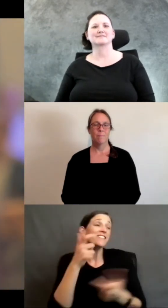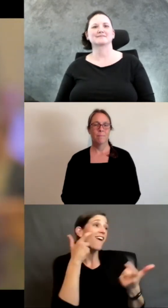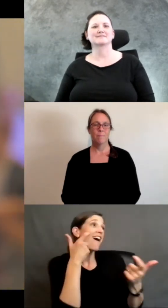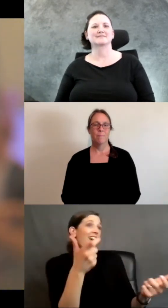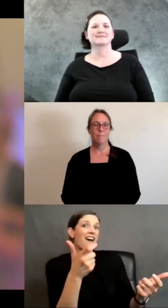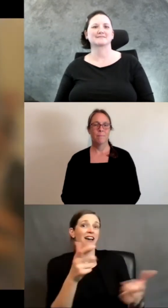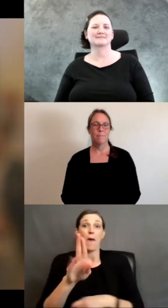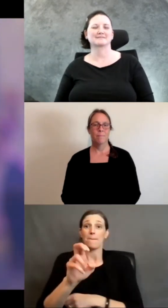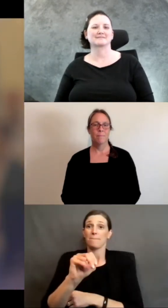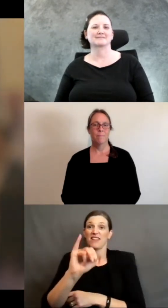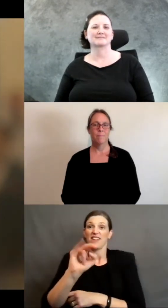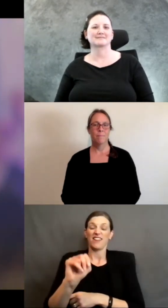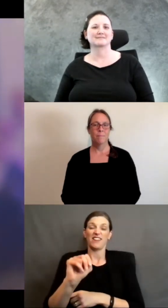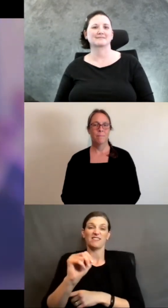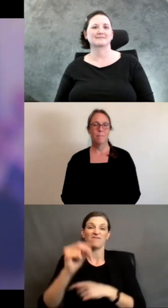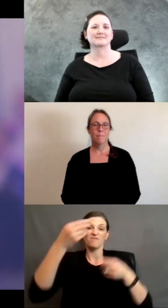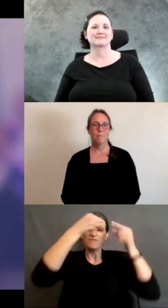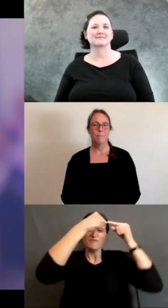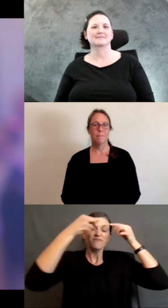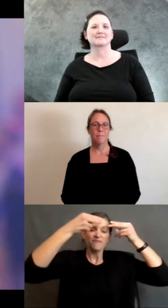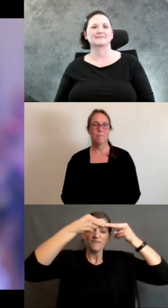Benitez has a bandage on his head.